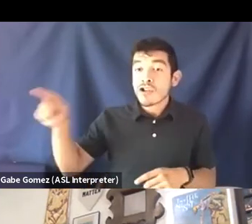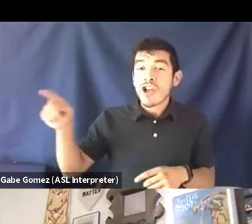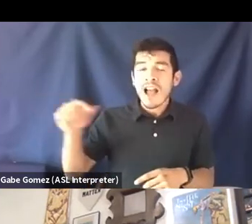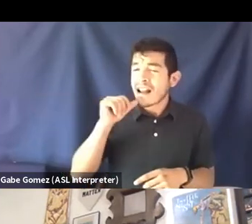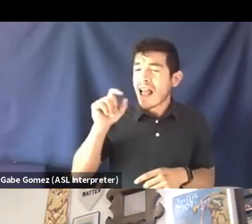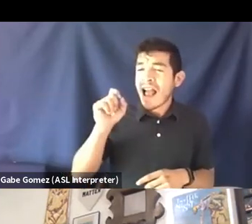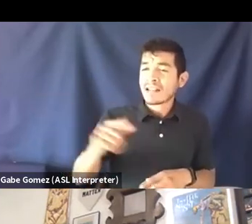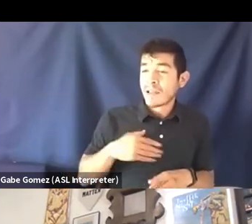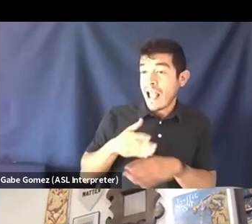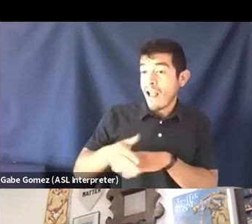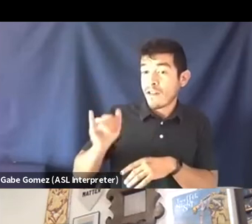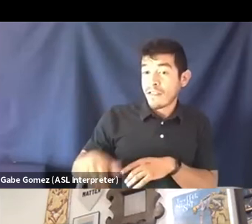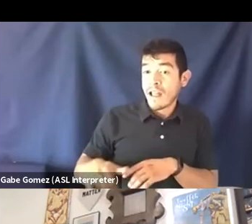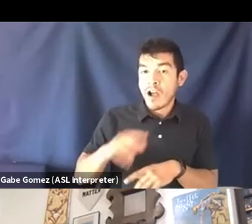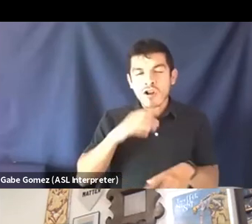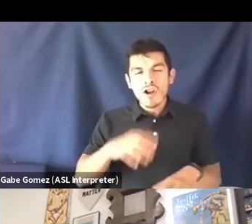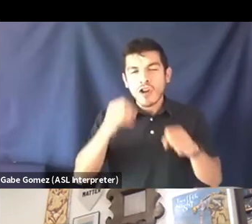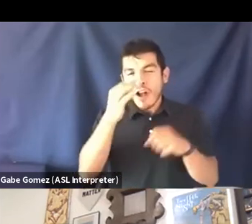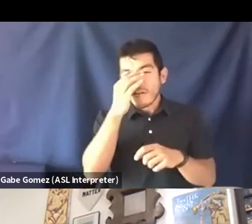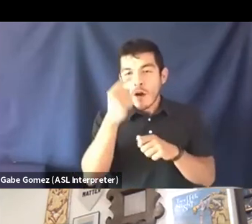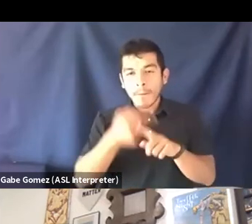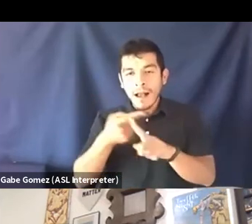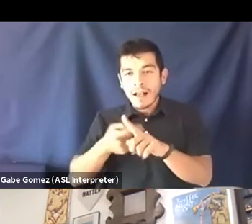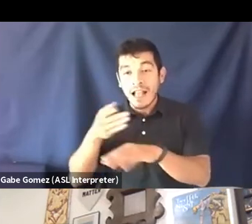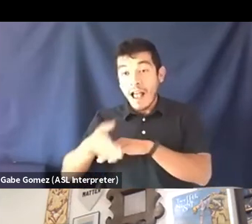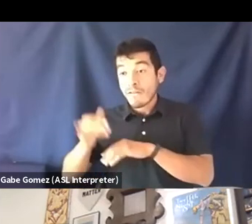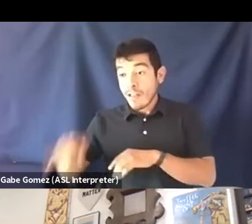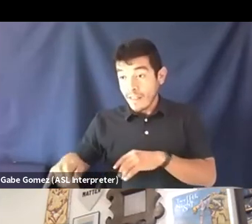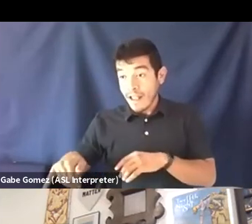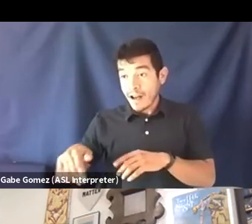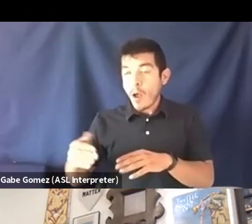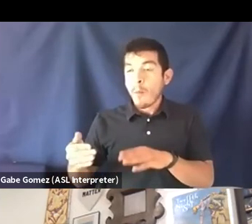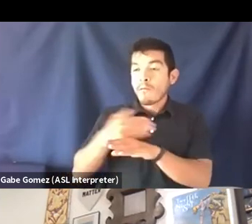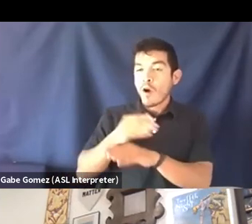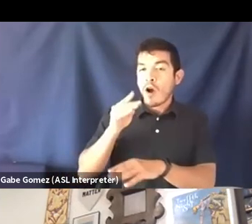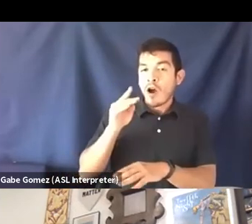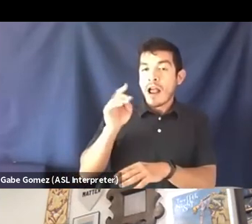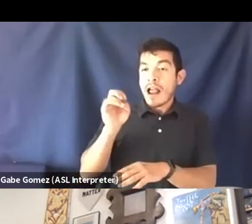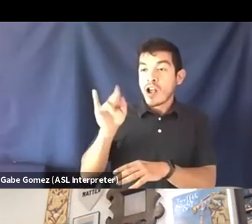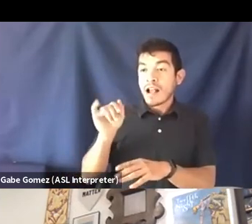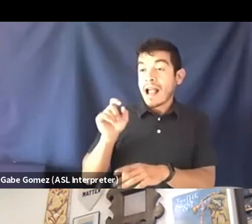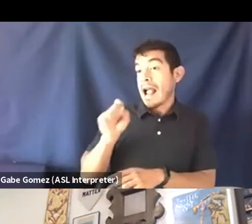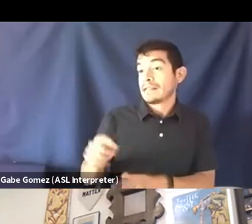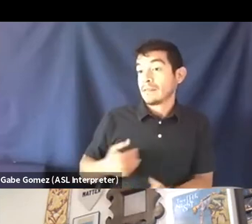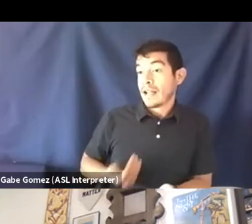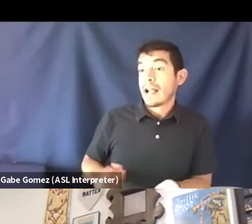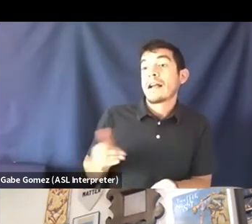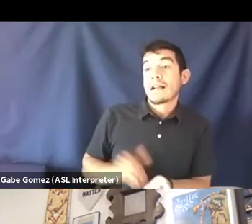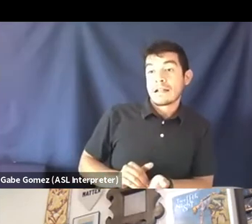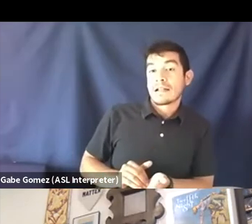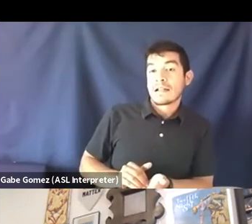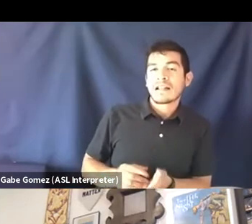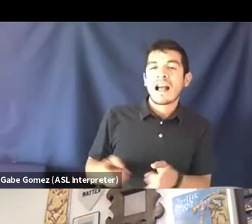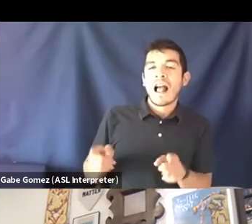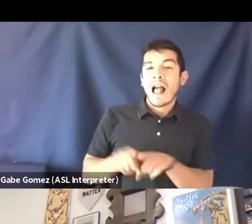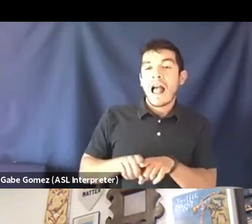after that. It still took a few months after that to where she then presented the idea again. As I was pulled